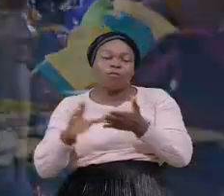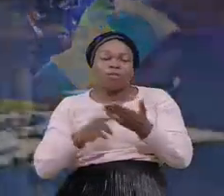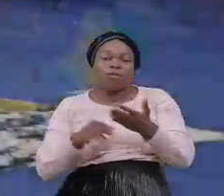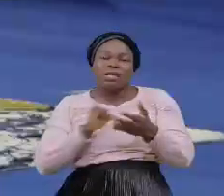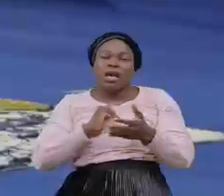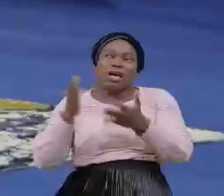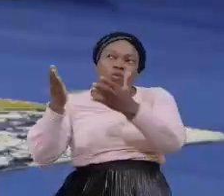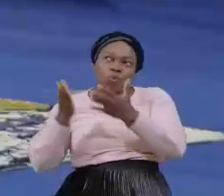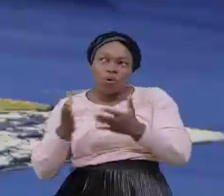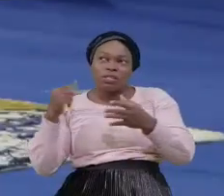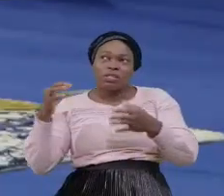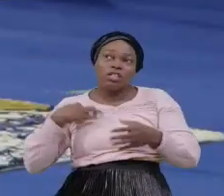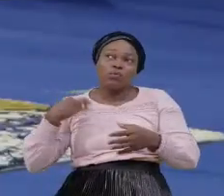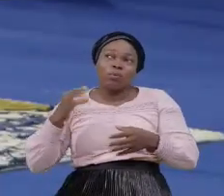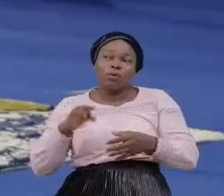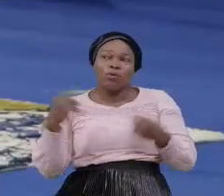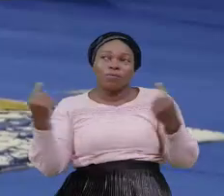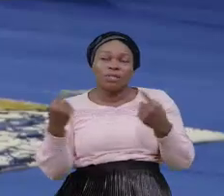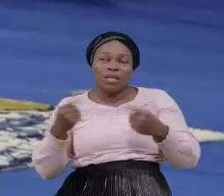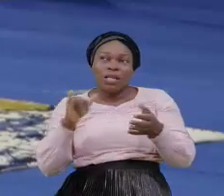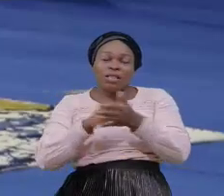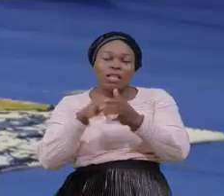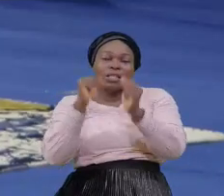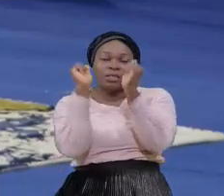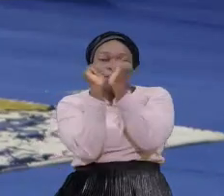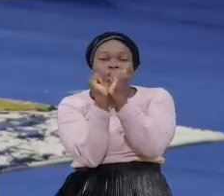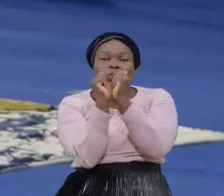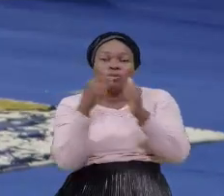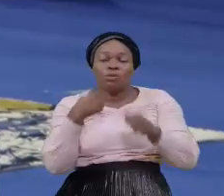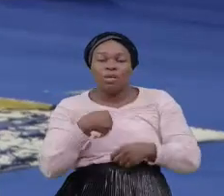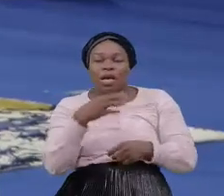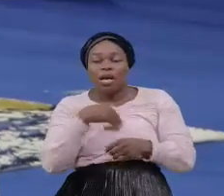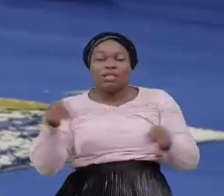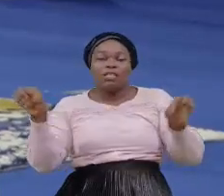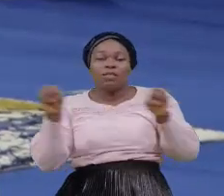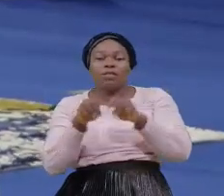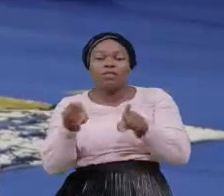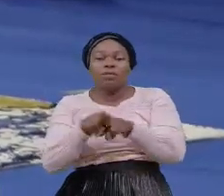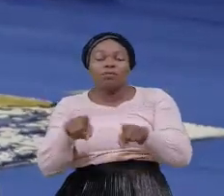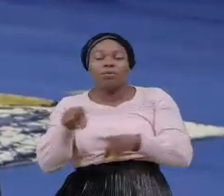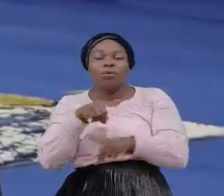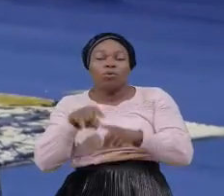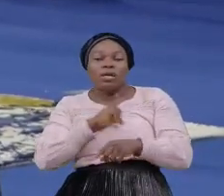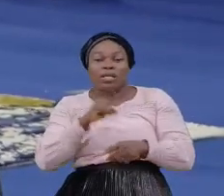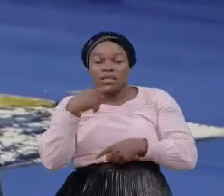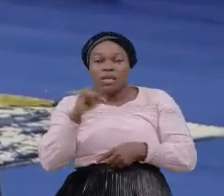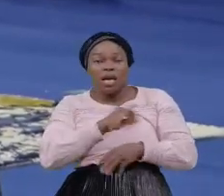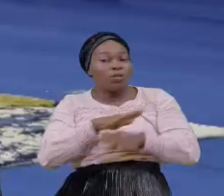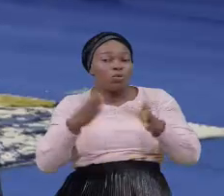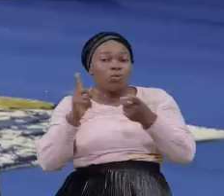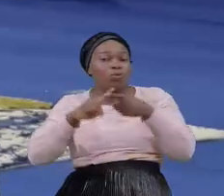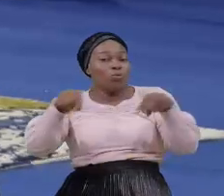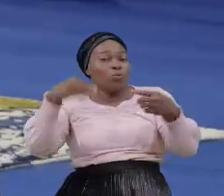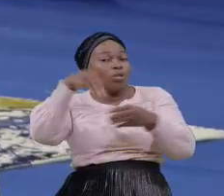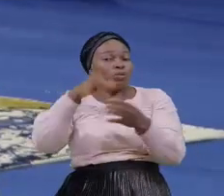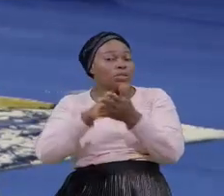of sin that bound me. Even when I said, I will not do it again, I still do it again. The one